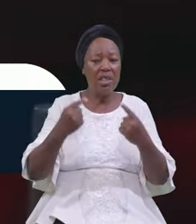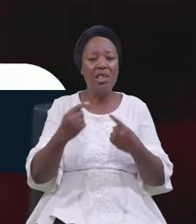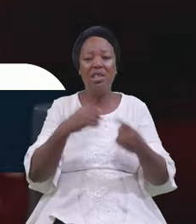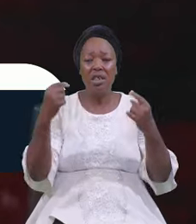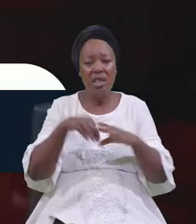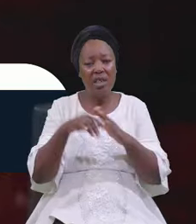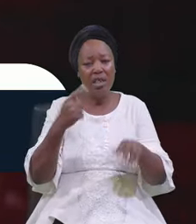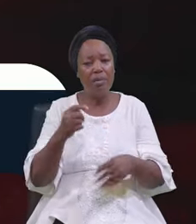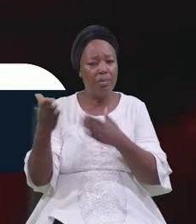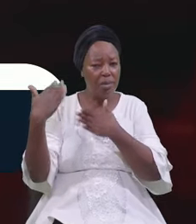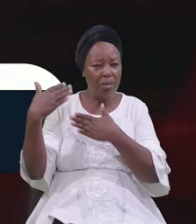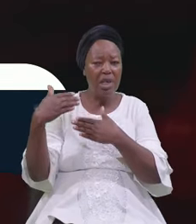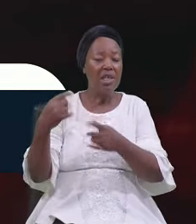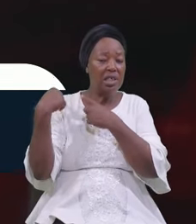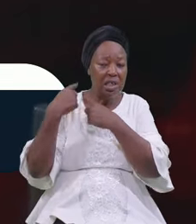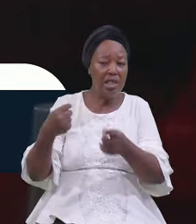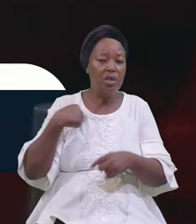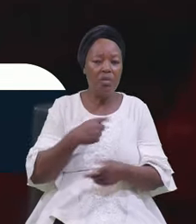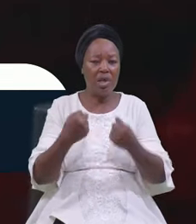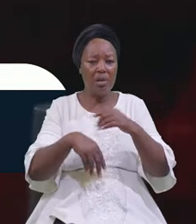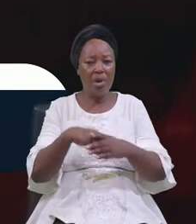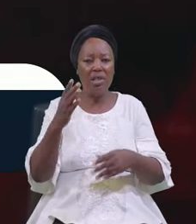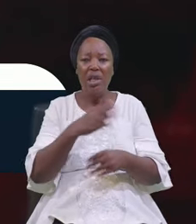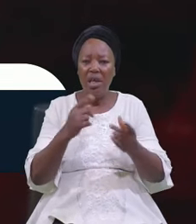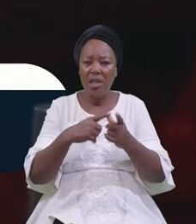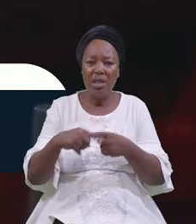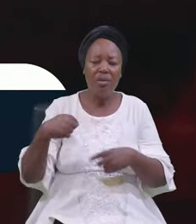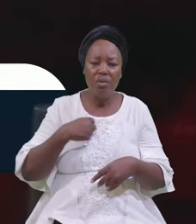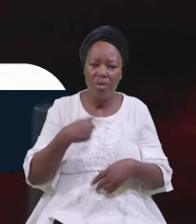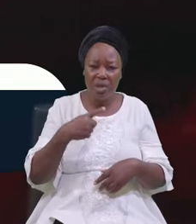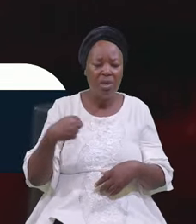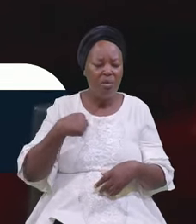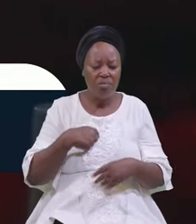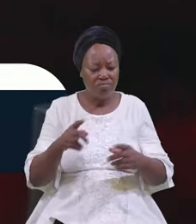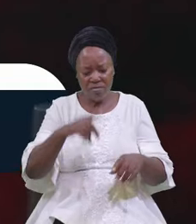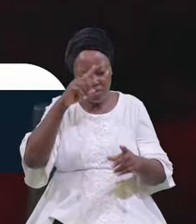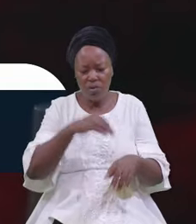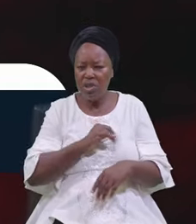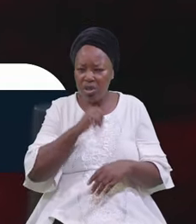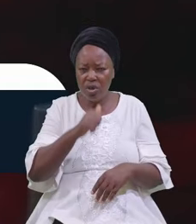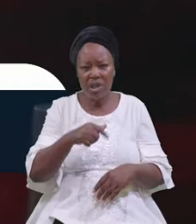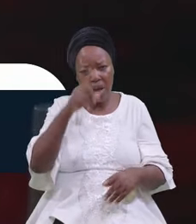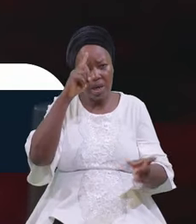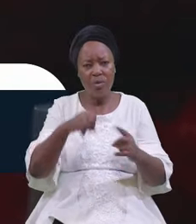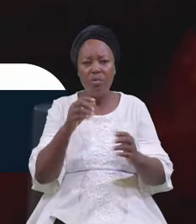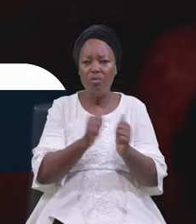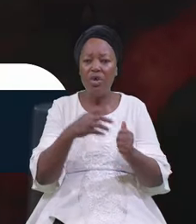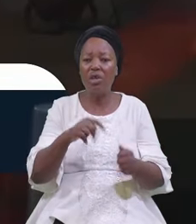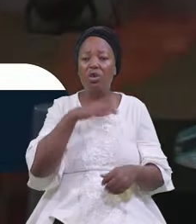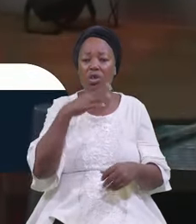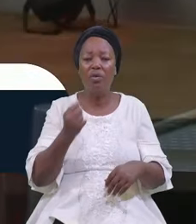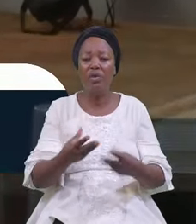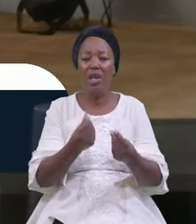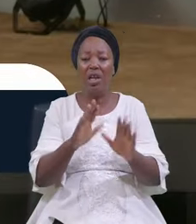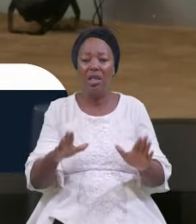iniquity in the past. Since we came out and we said we disagree with all the corruption of the land, the corruption in